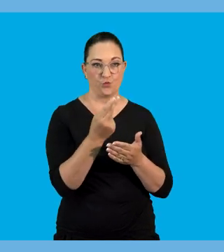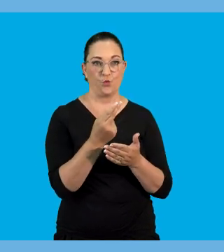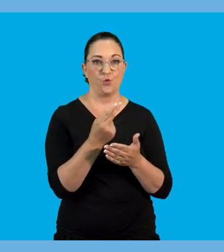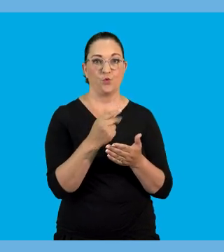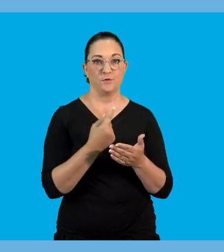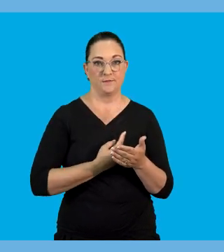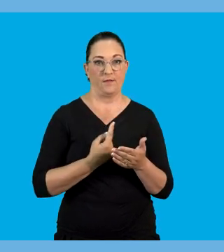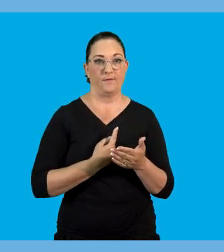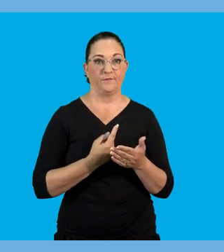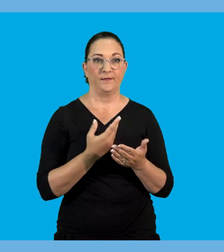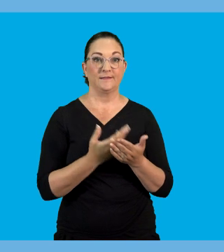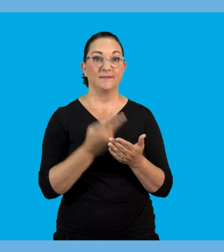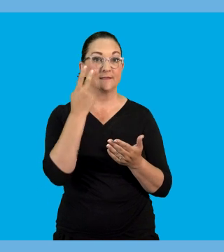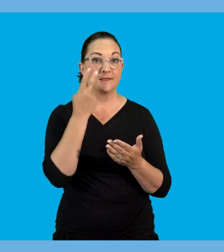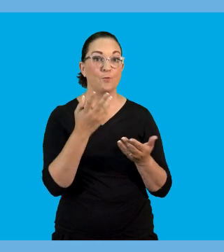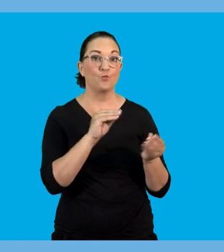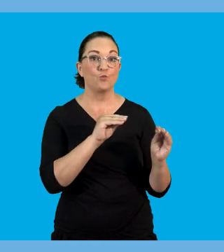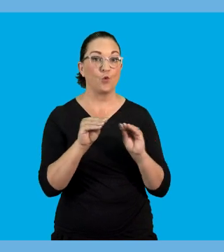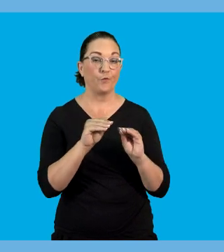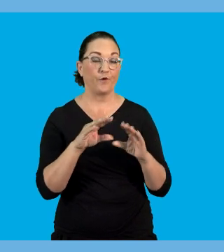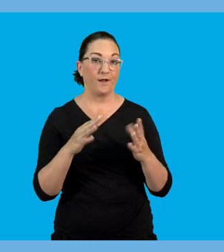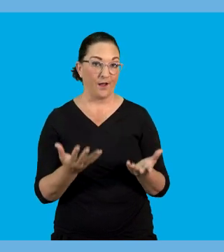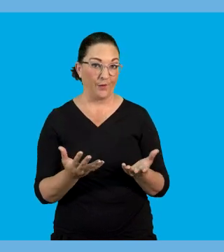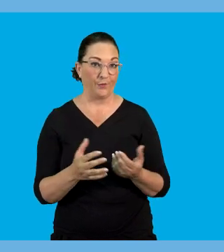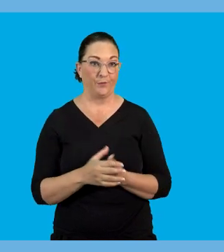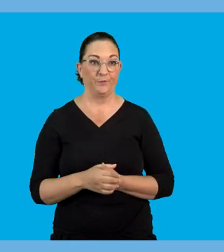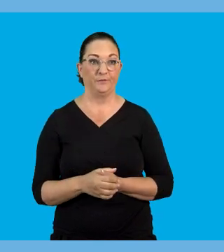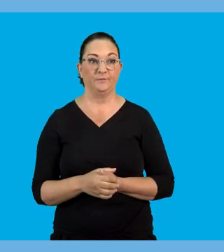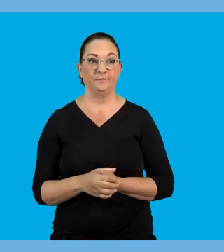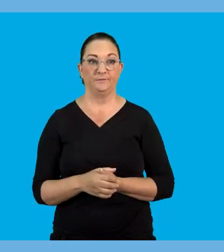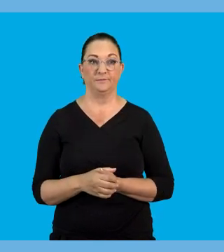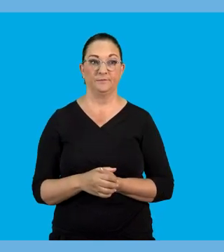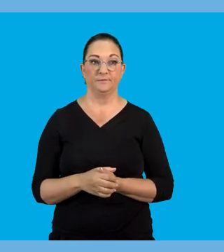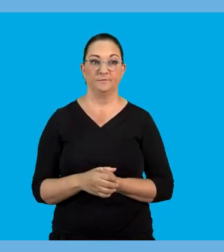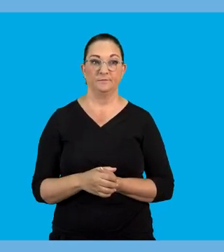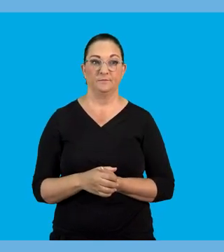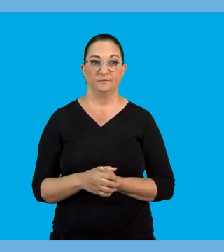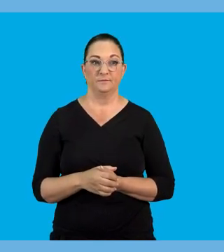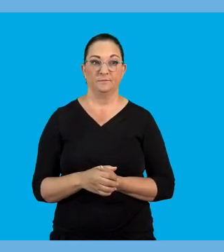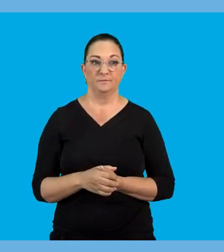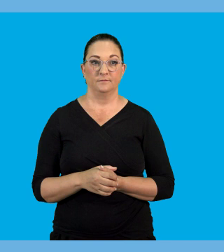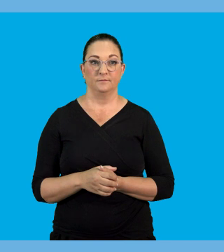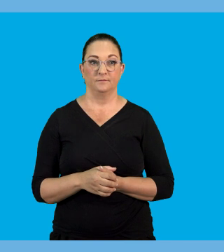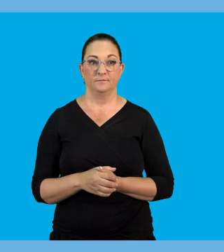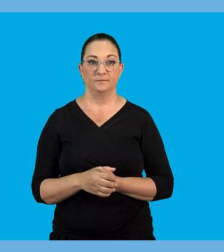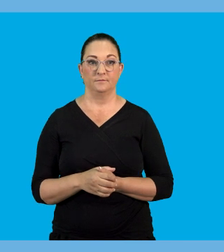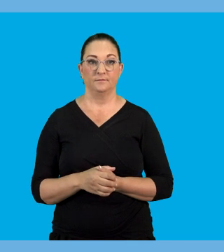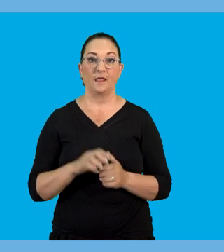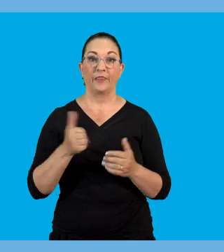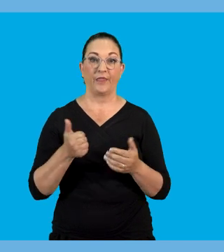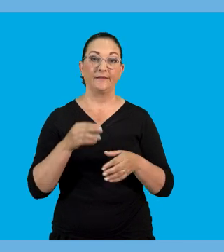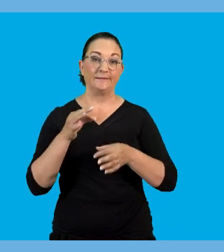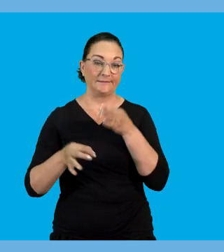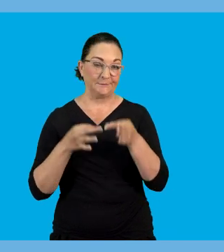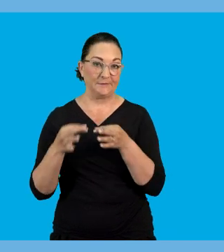show how the spheres will move because of the nature of the charges. And we also need to write down